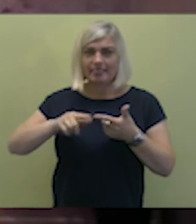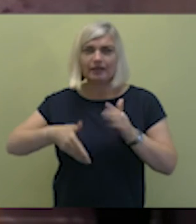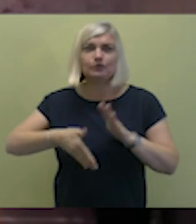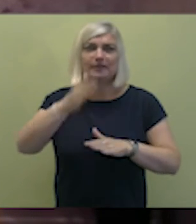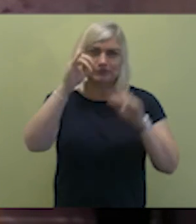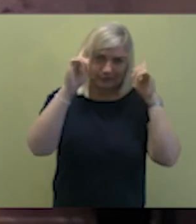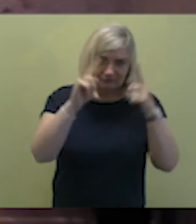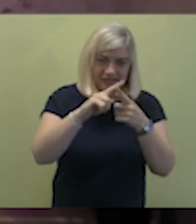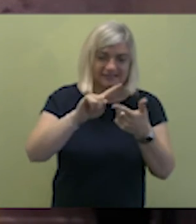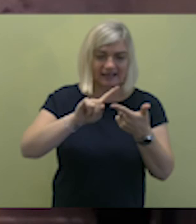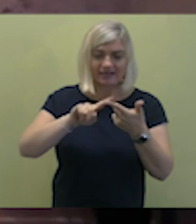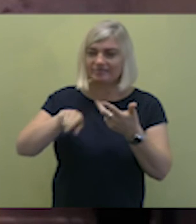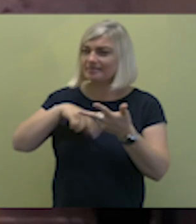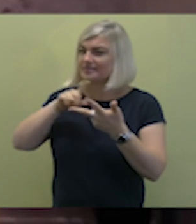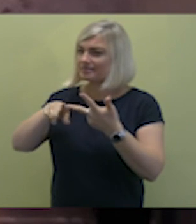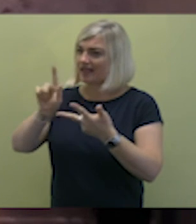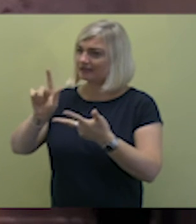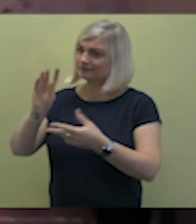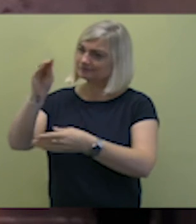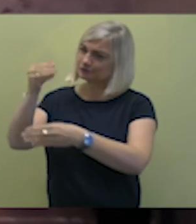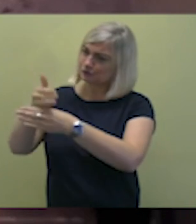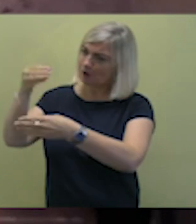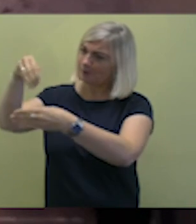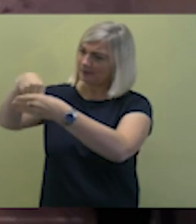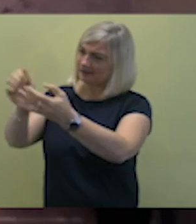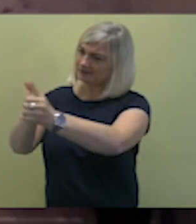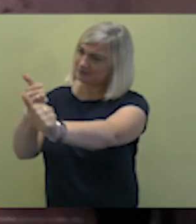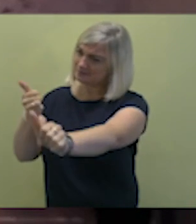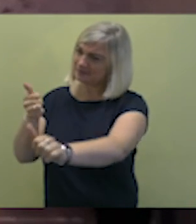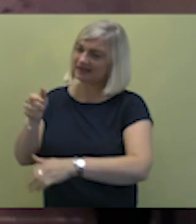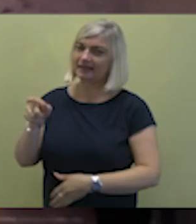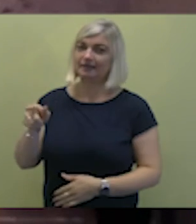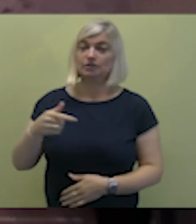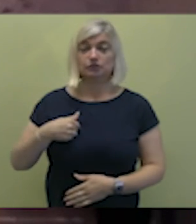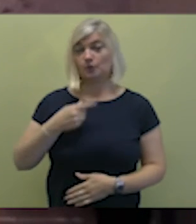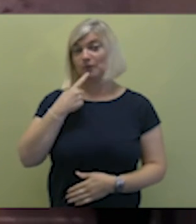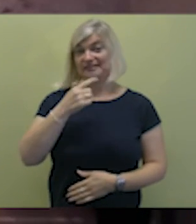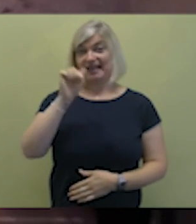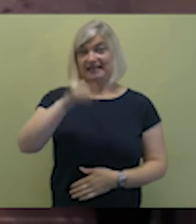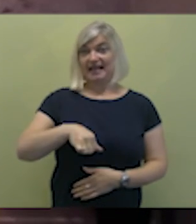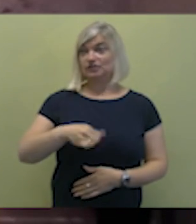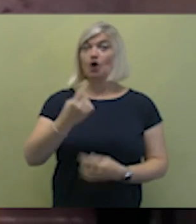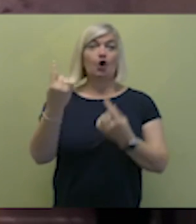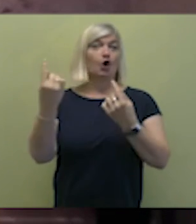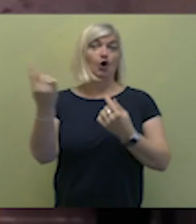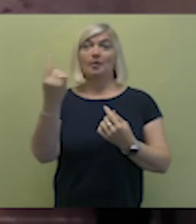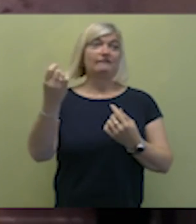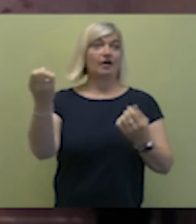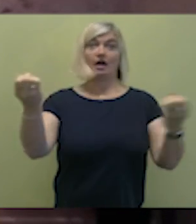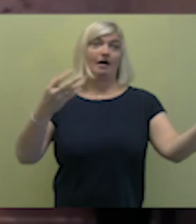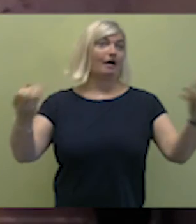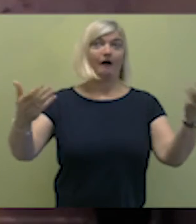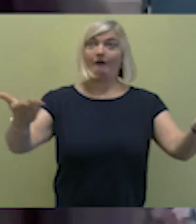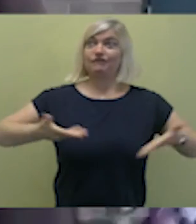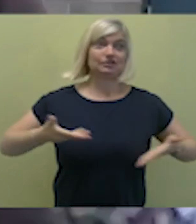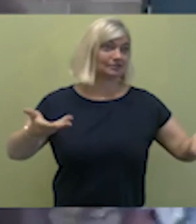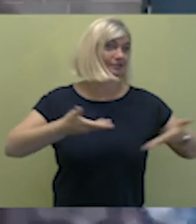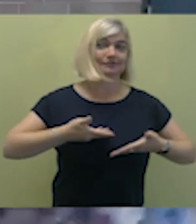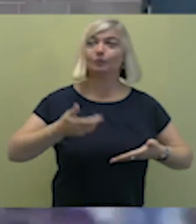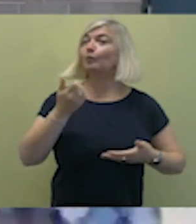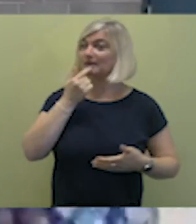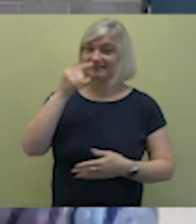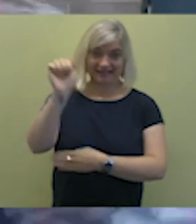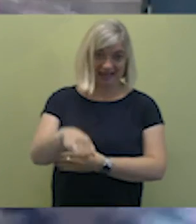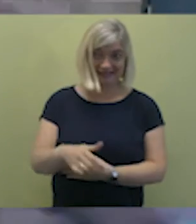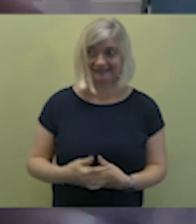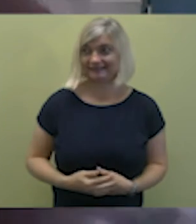into the industry and coming back and giving a little bit back. So yes, we say yes to whatever we get offered, don't we, girls?